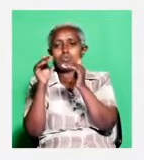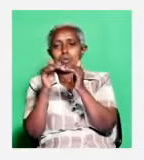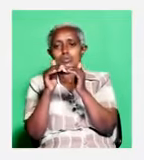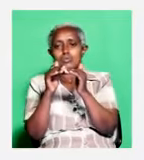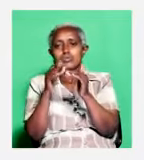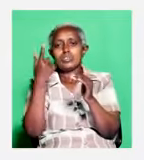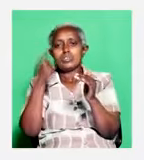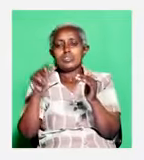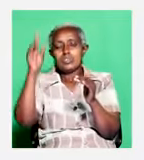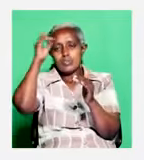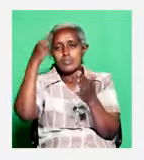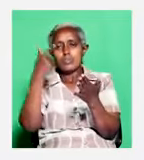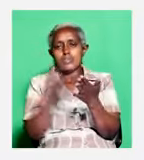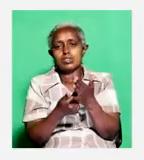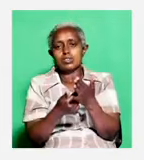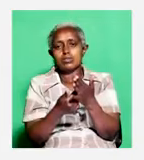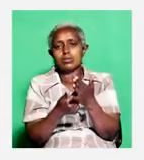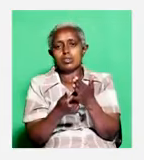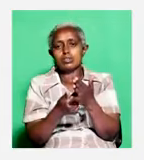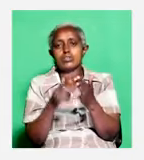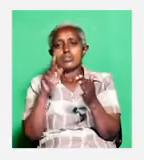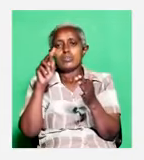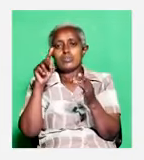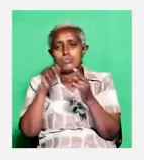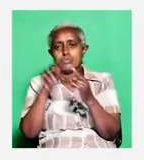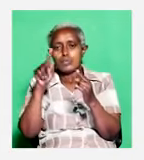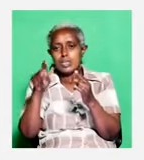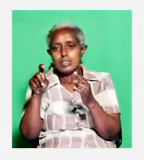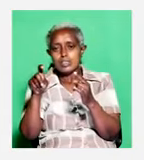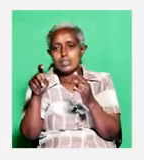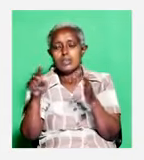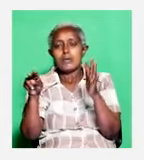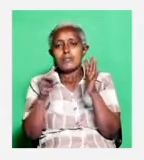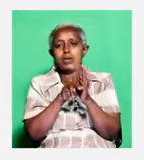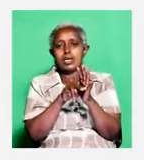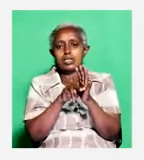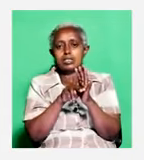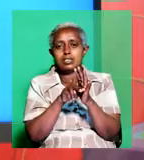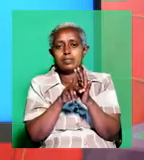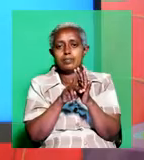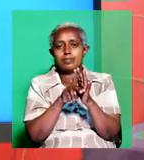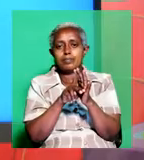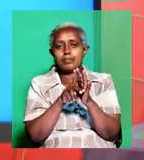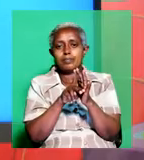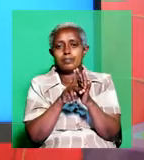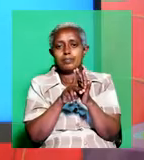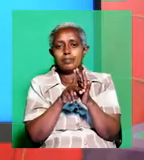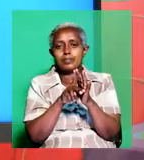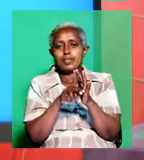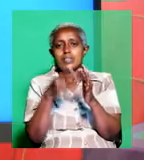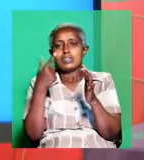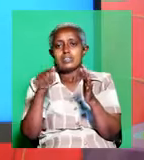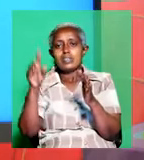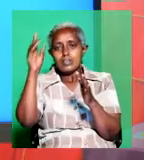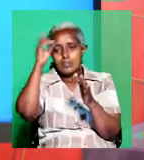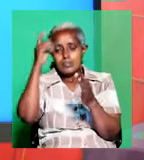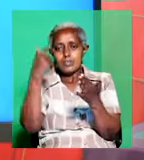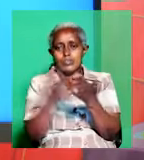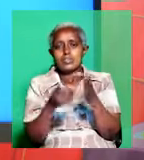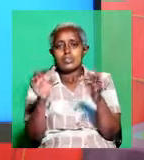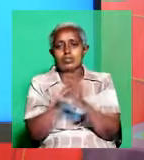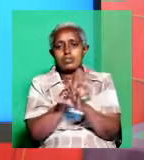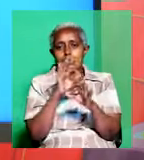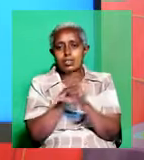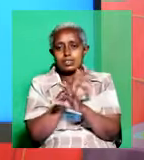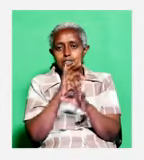to the derivative of this one is 2x minus the derivative of this function